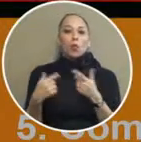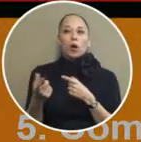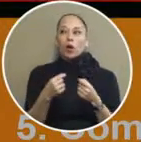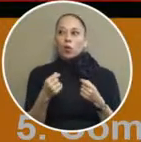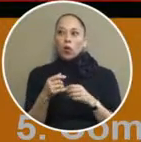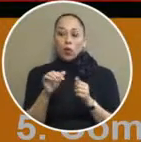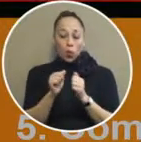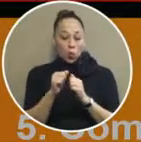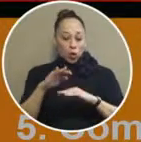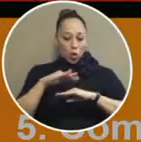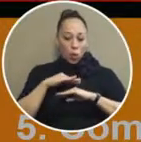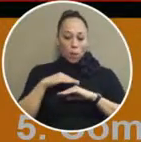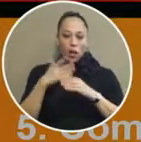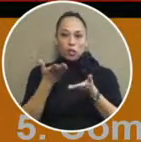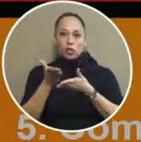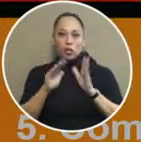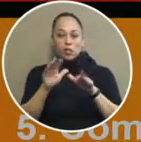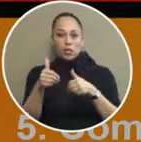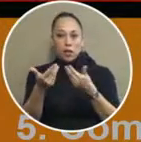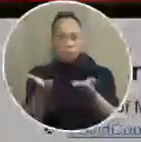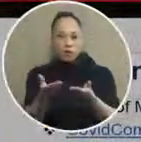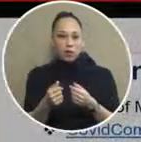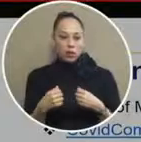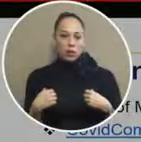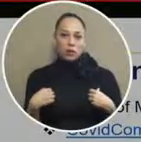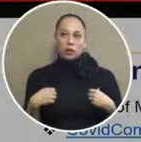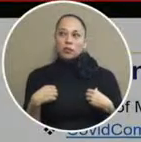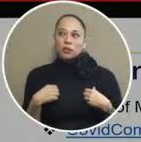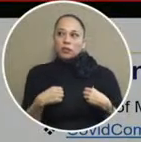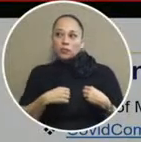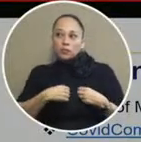compliance and service delivery. Next slide.